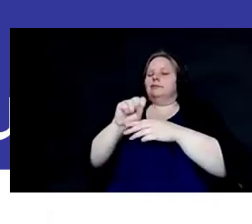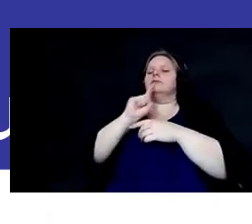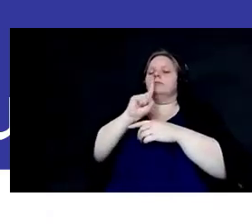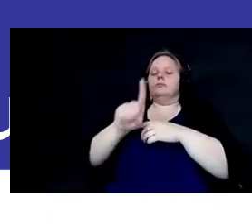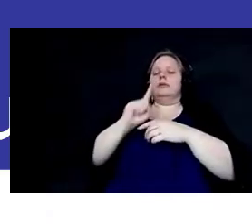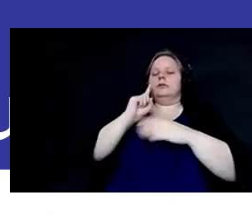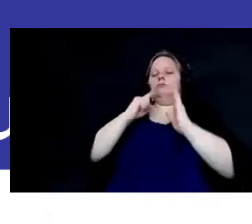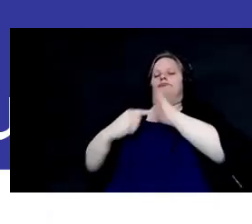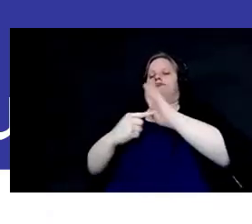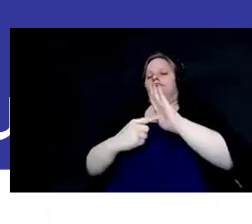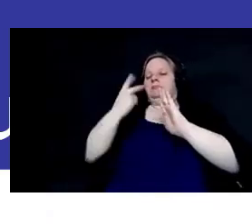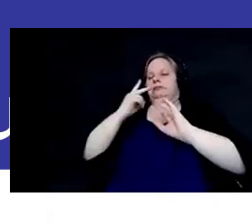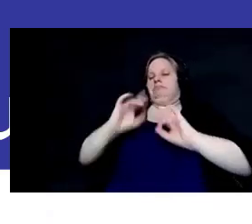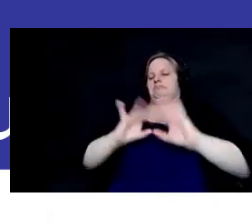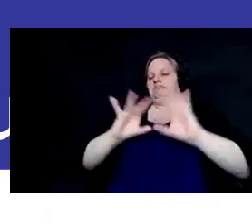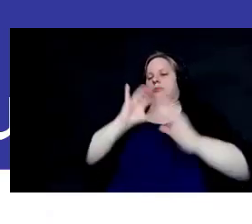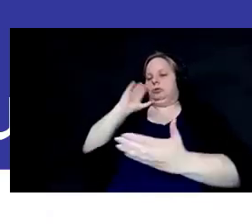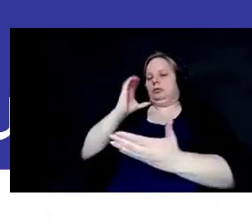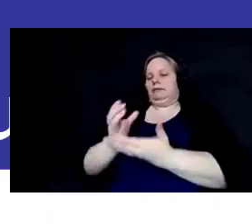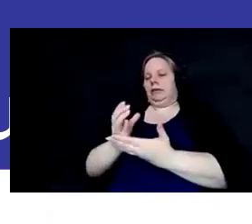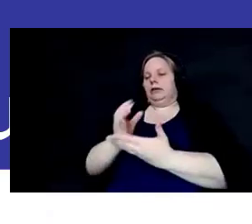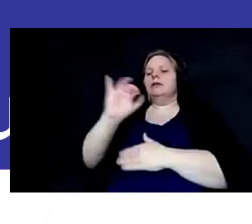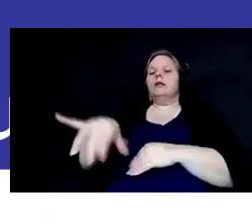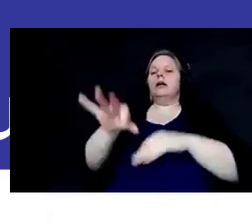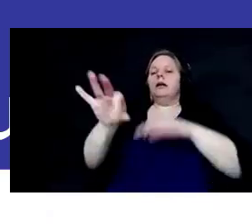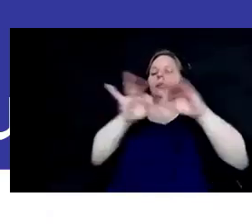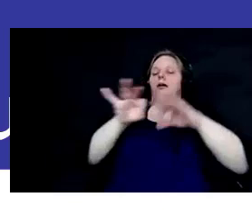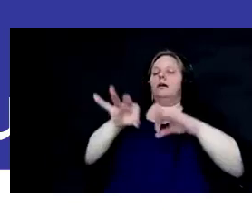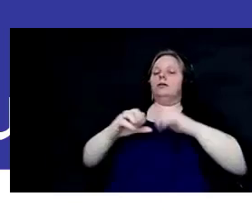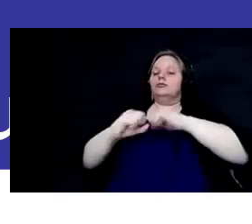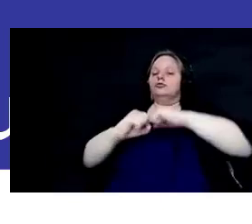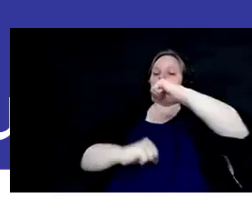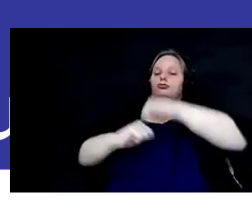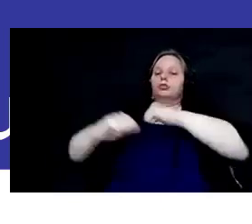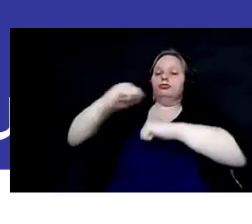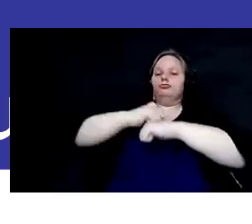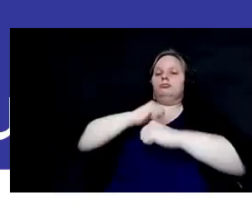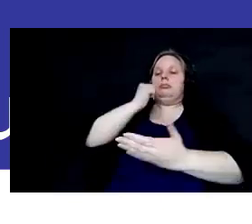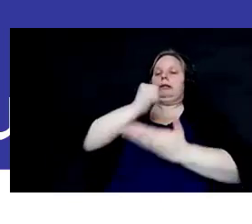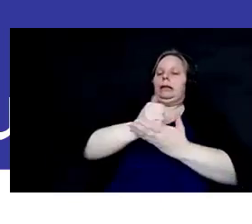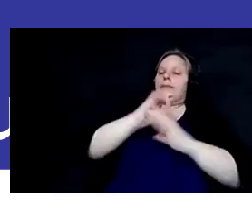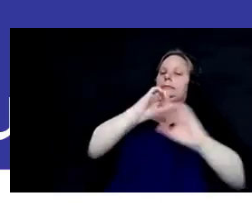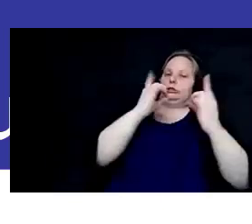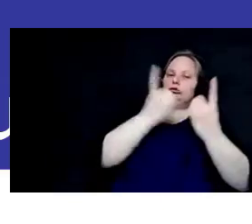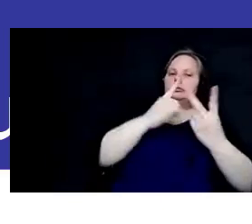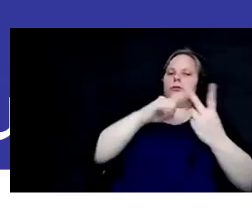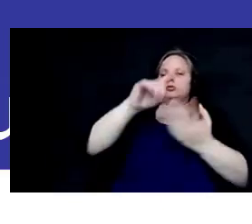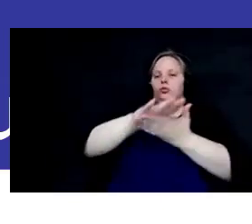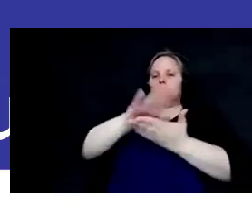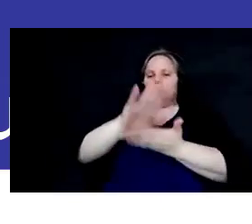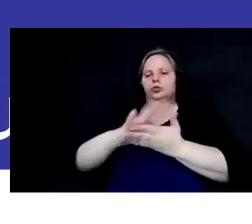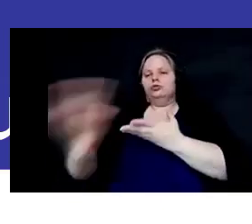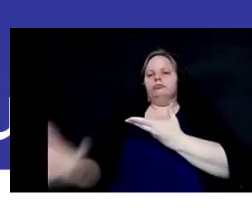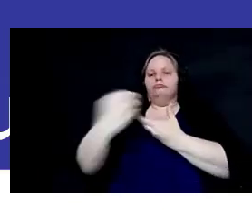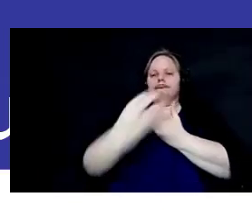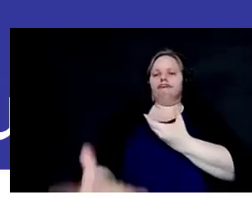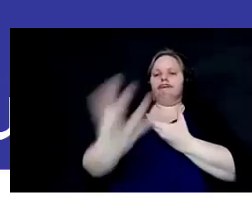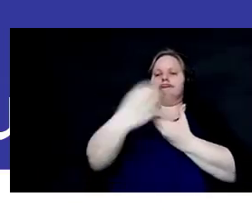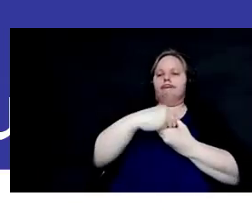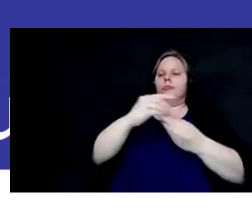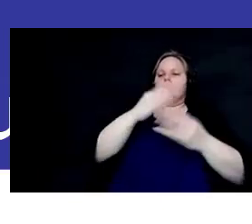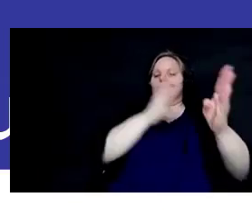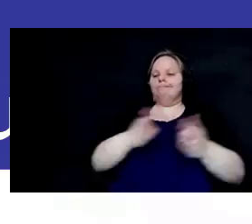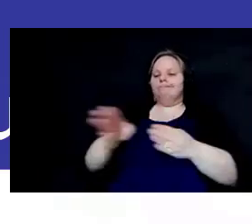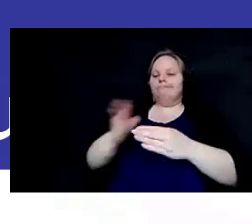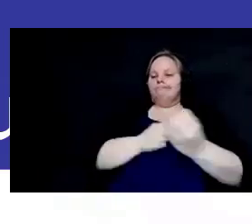graphic. This framework helps districts and schools integrate and organize supports for learners,